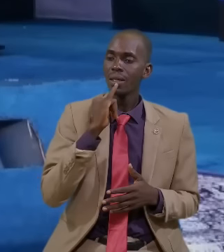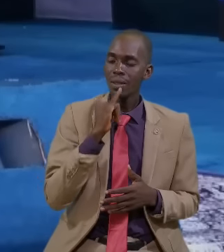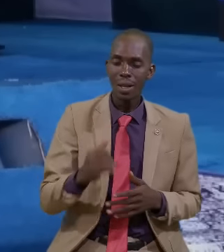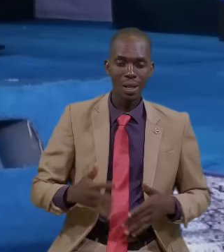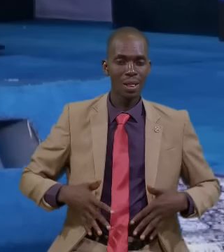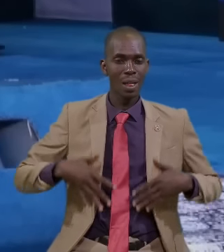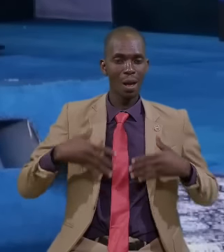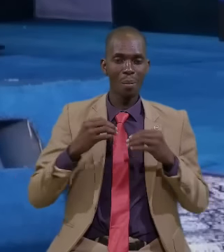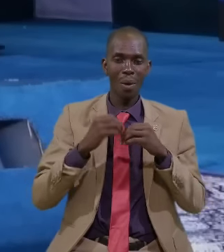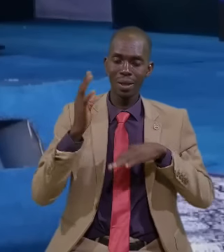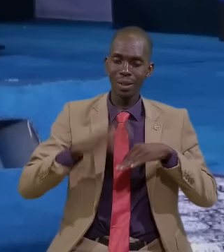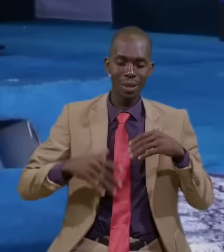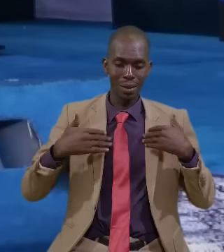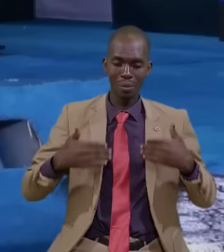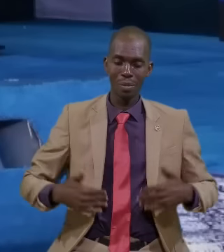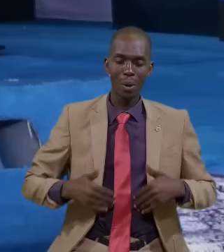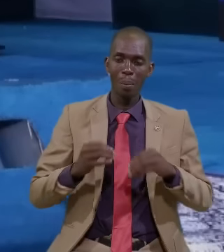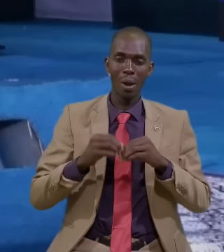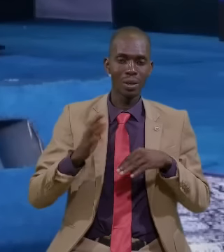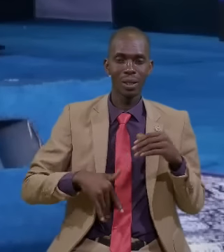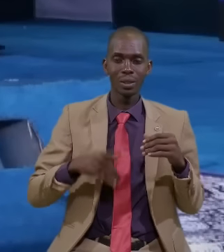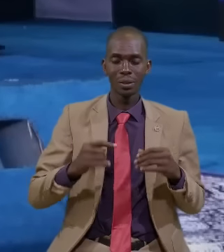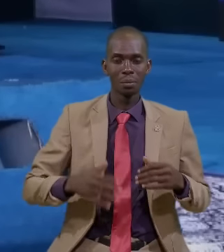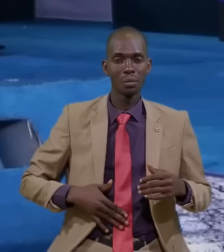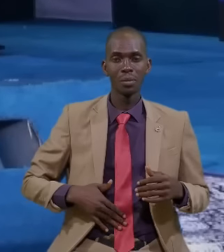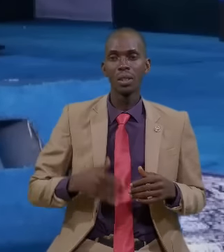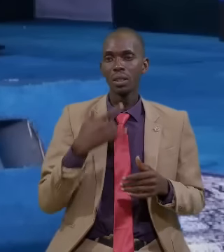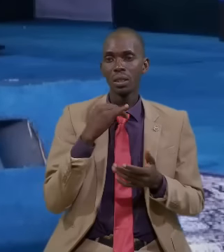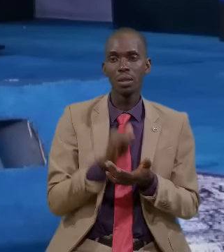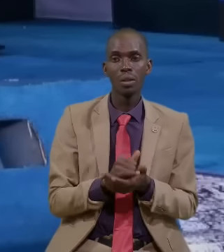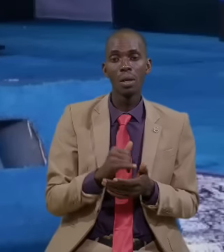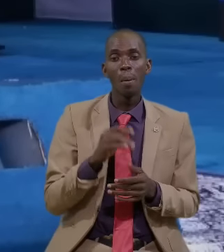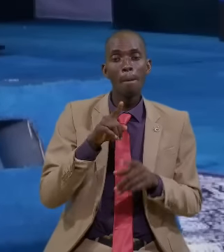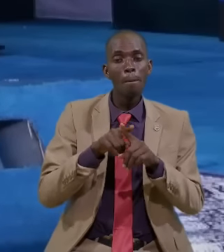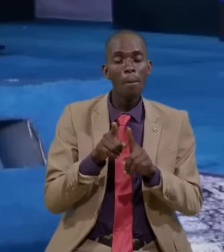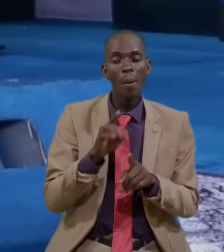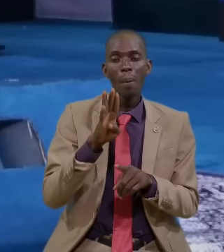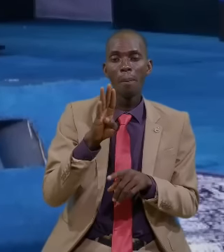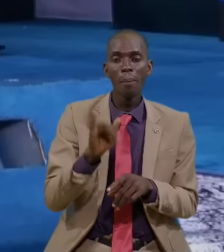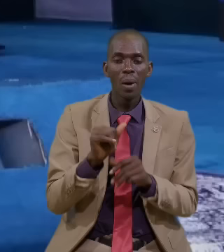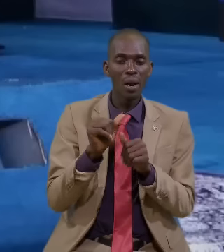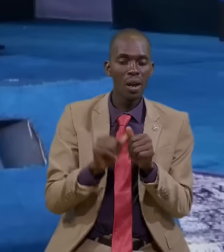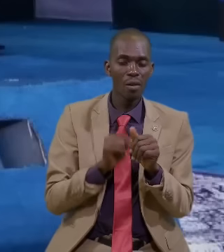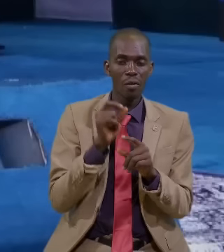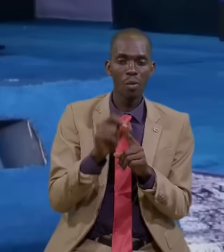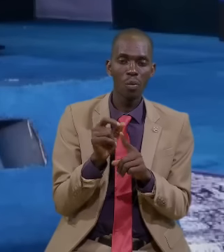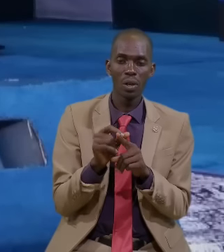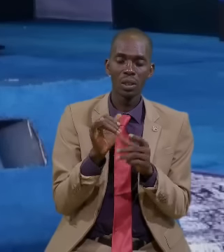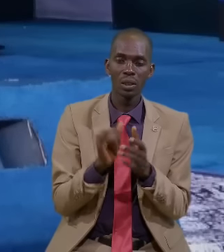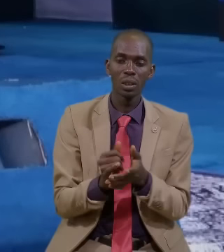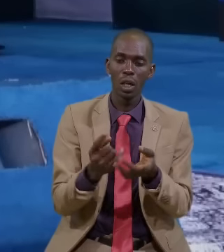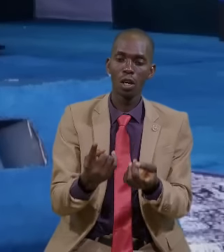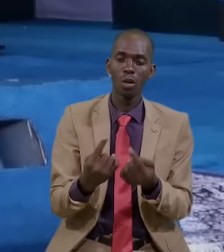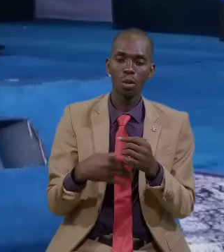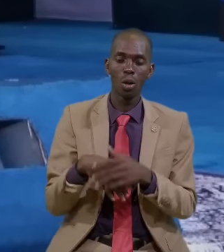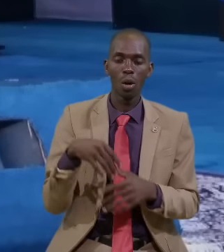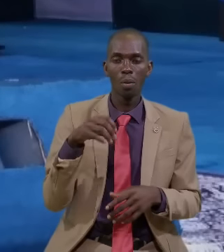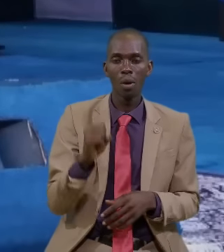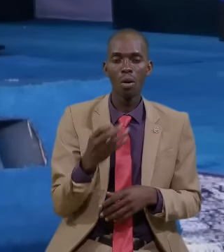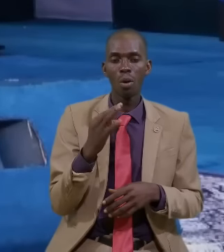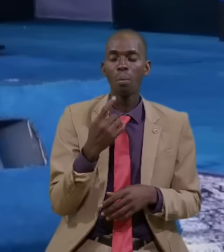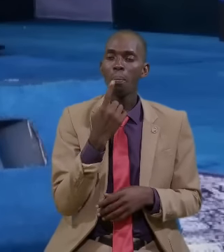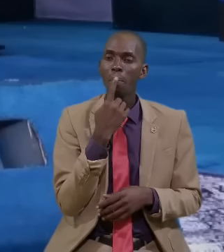body, beyond the belly. It says, but by every word that proceeds out of the